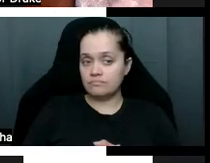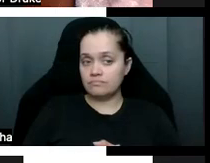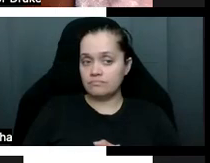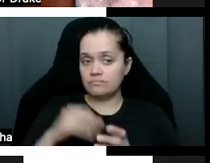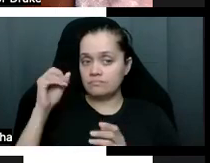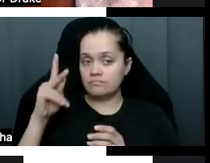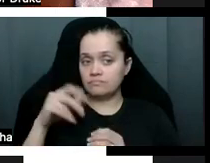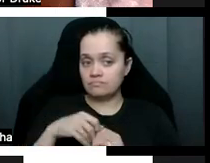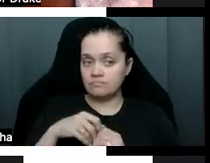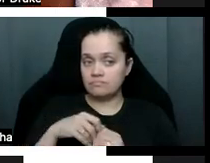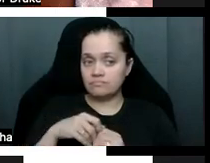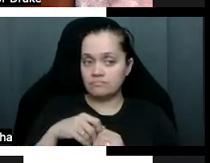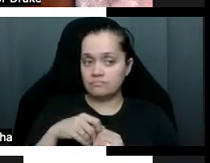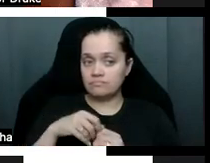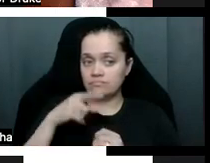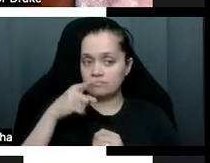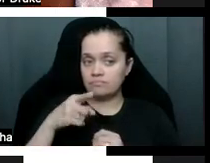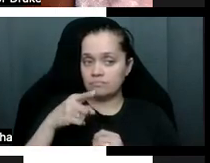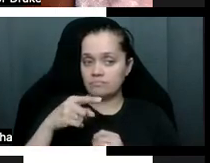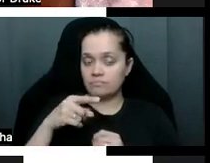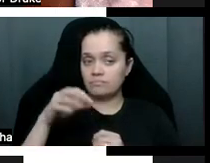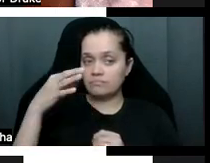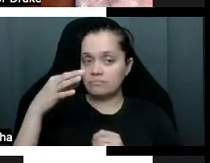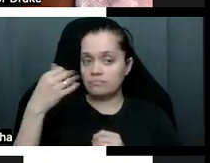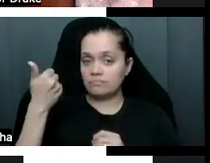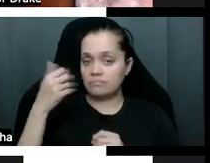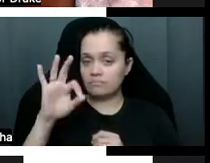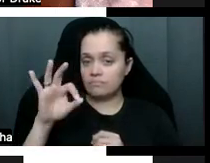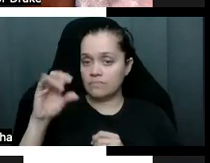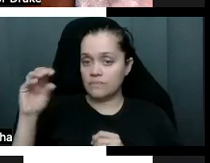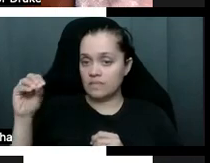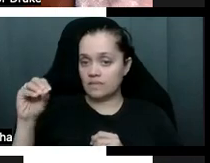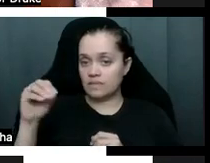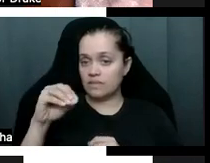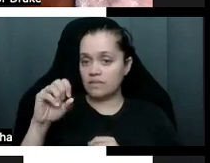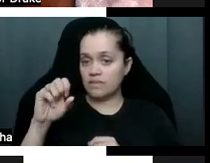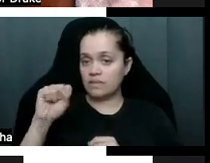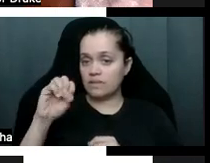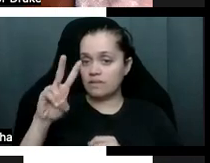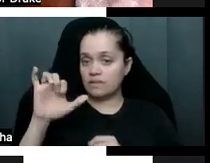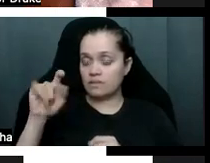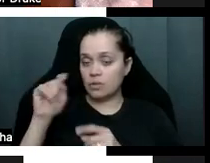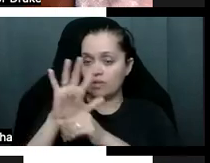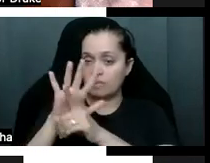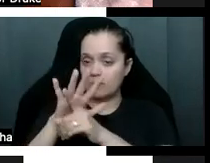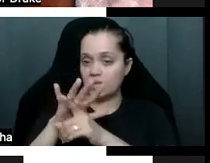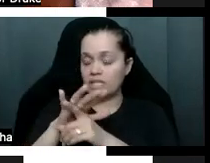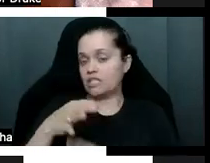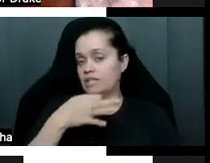Okay. In 1900, Soviet population experts, well, we called